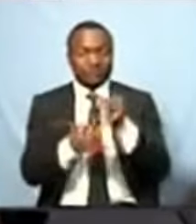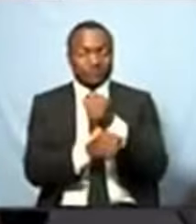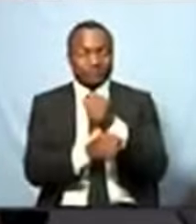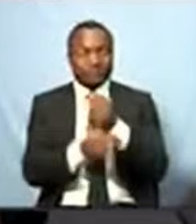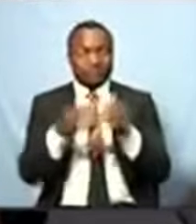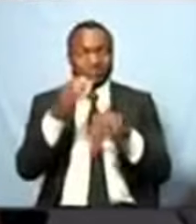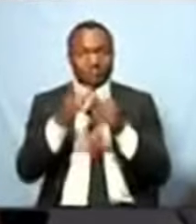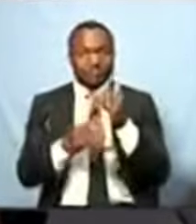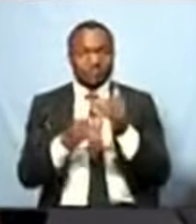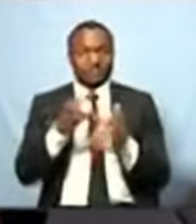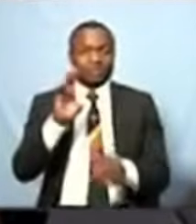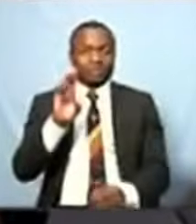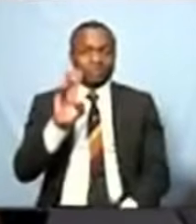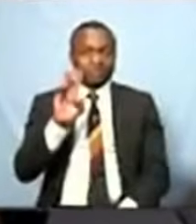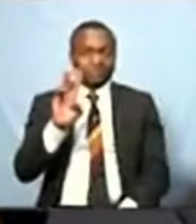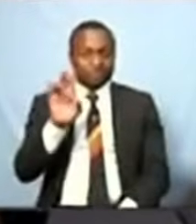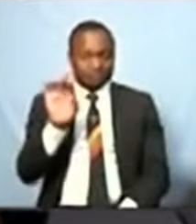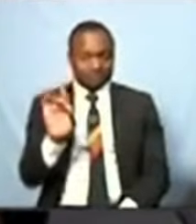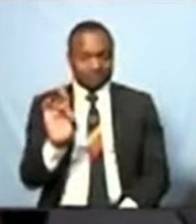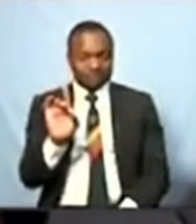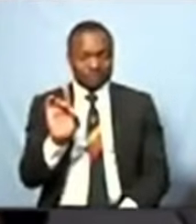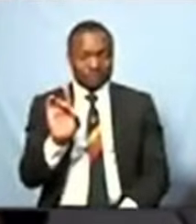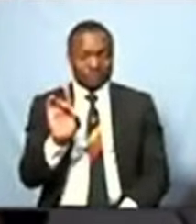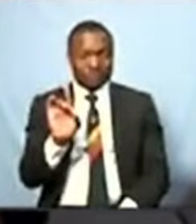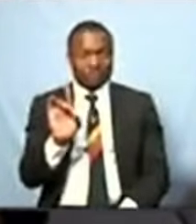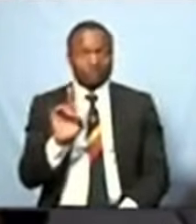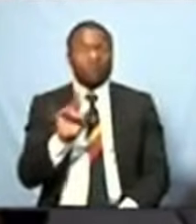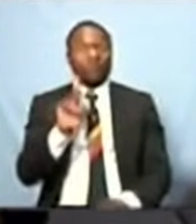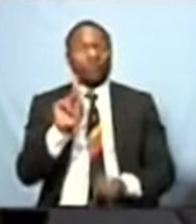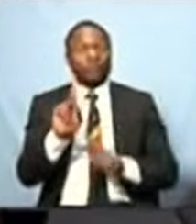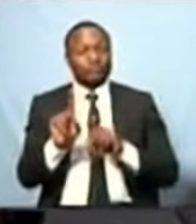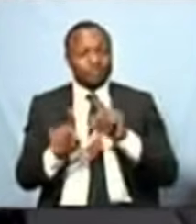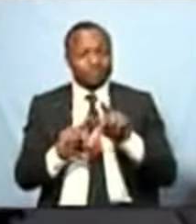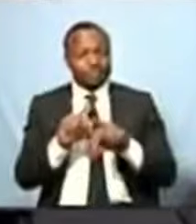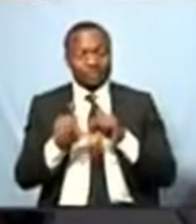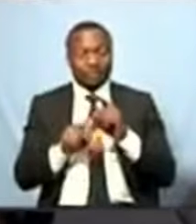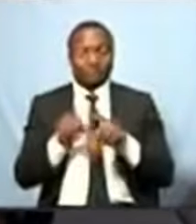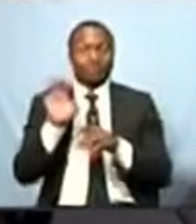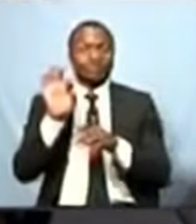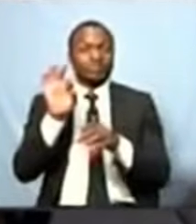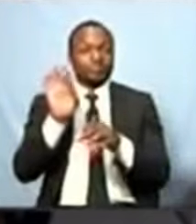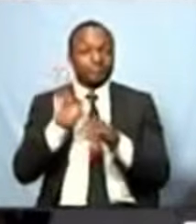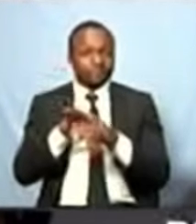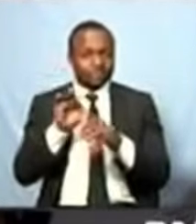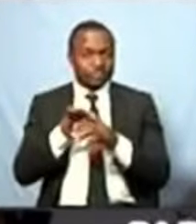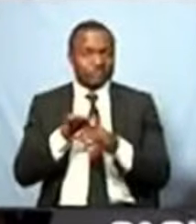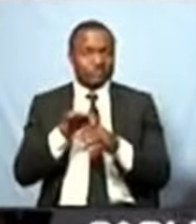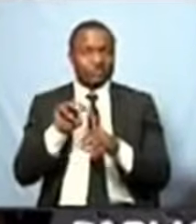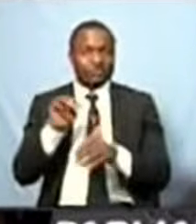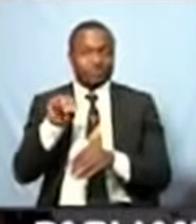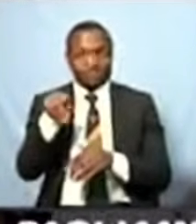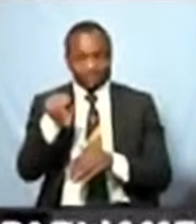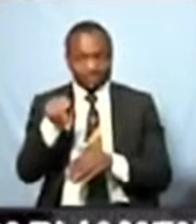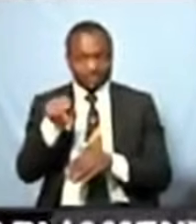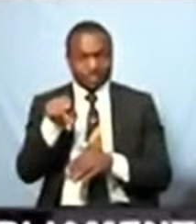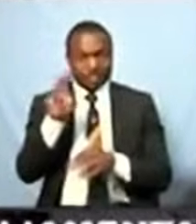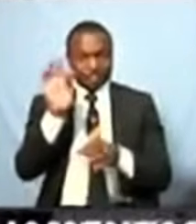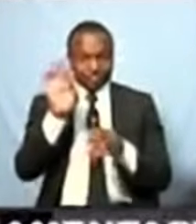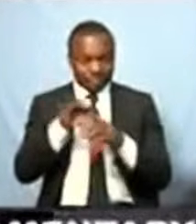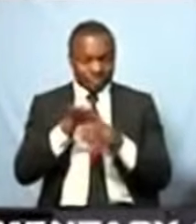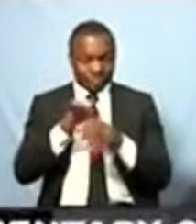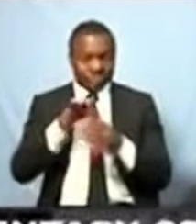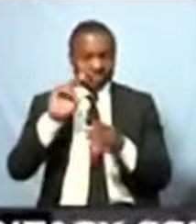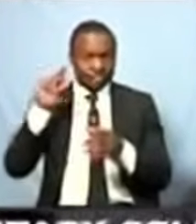72(8) presuppose that when citizens elect members of Parliament, they elect